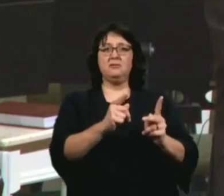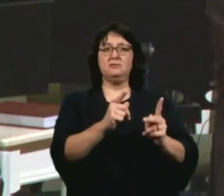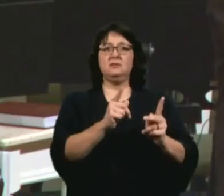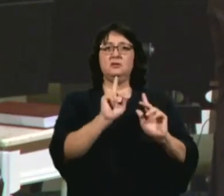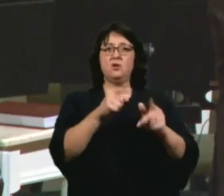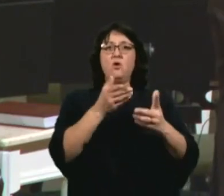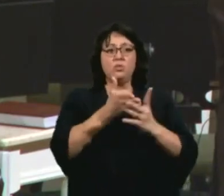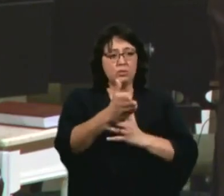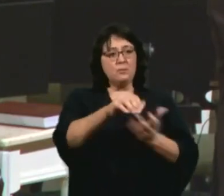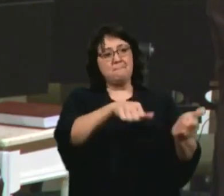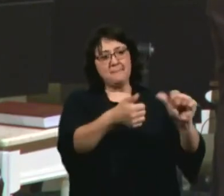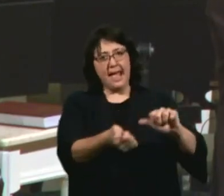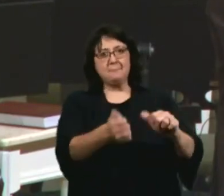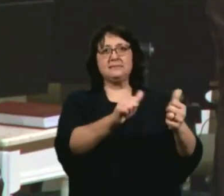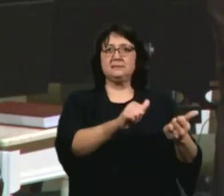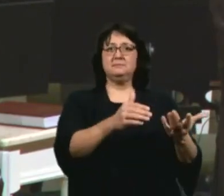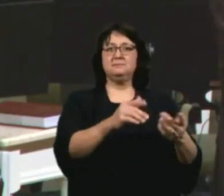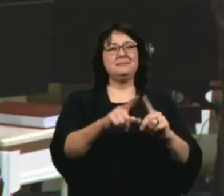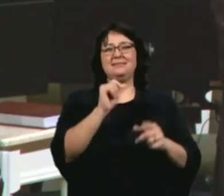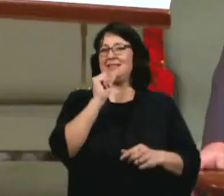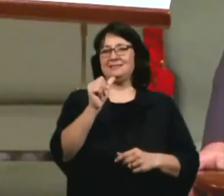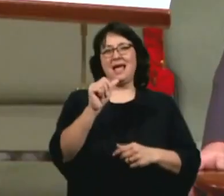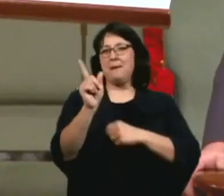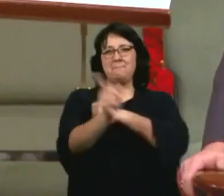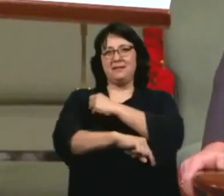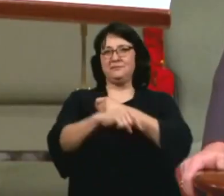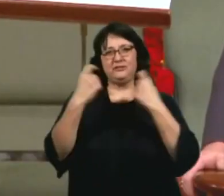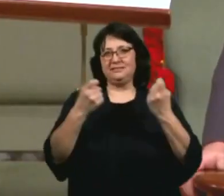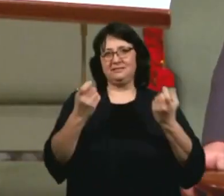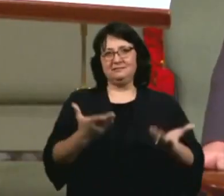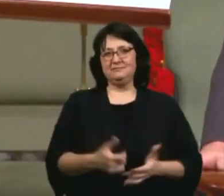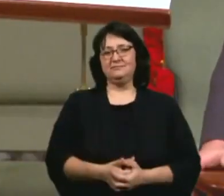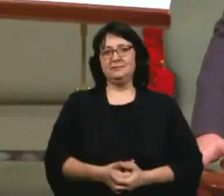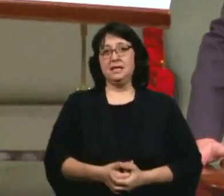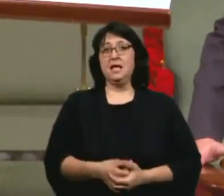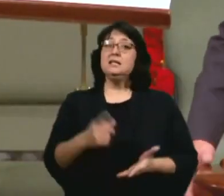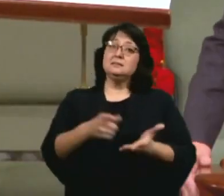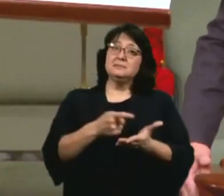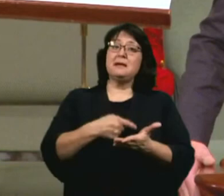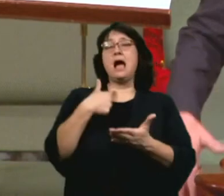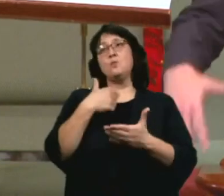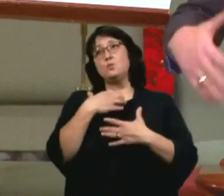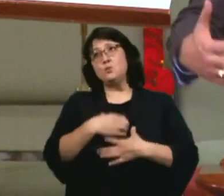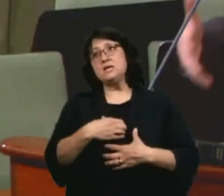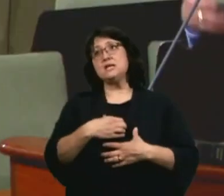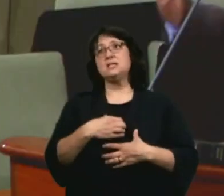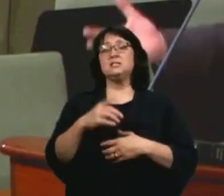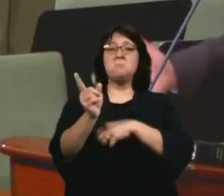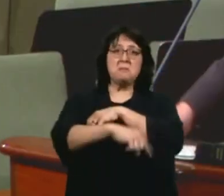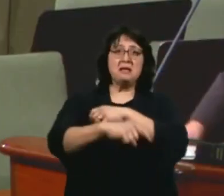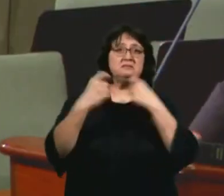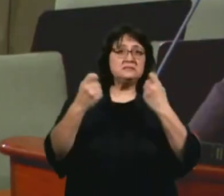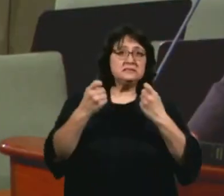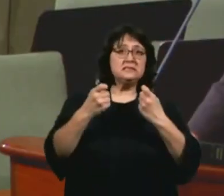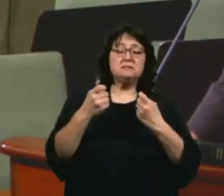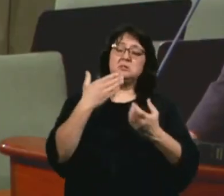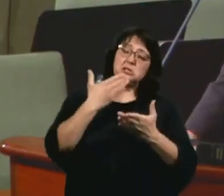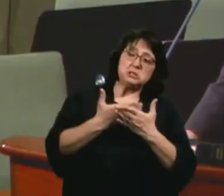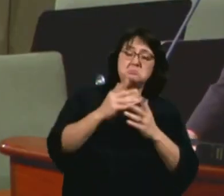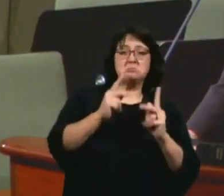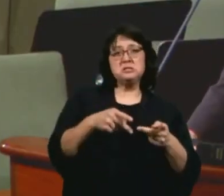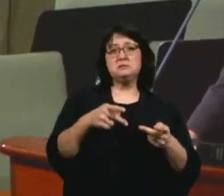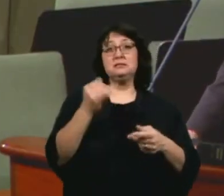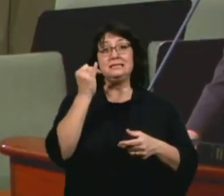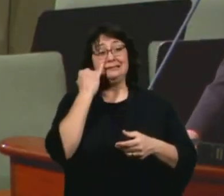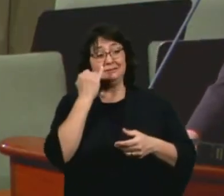the ritual of baptism. That's not the penalty of sin. Sometimes I wish the penalty of sin was being a good person.